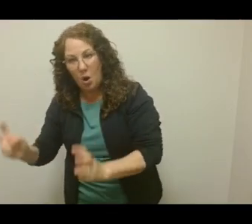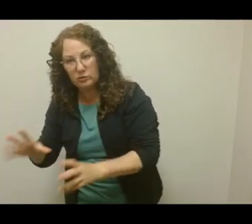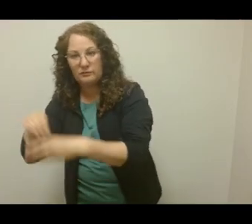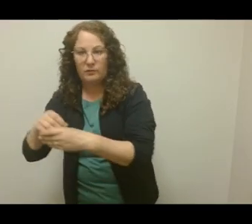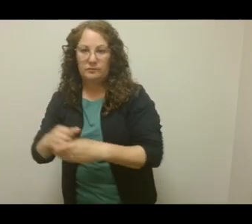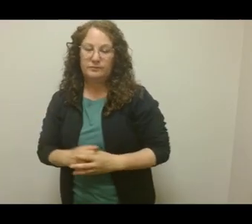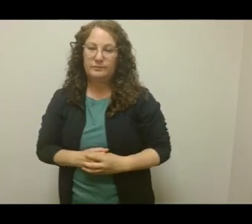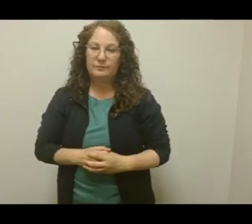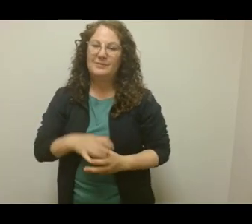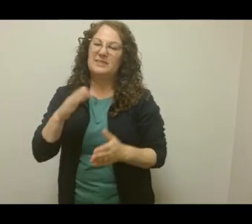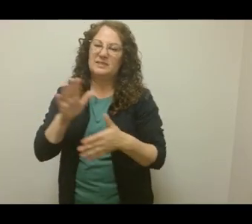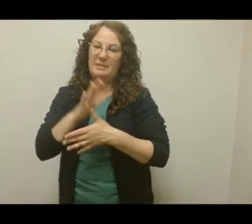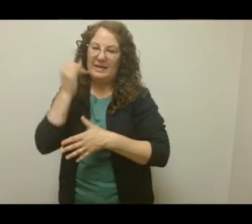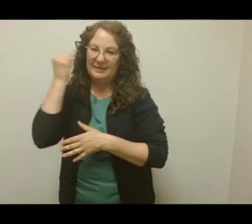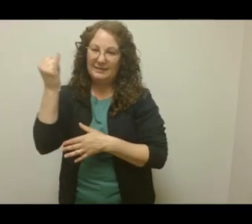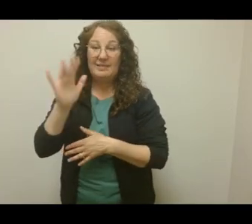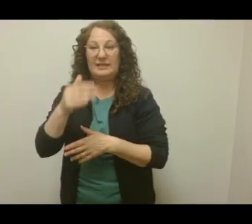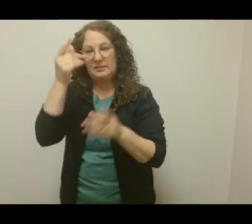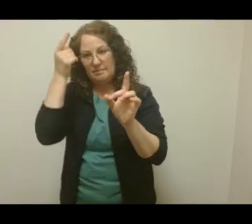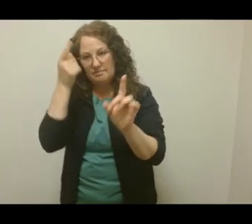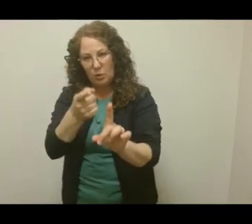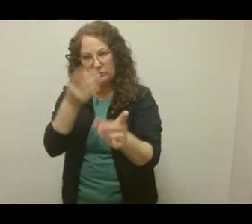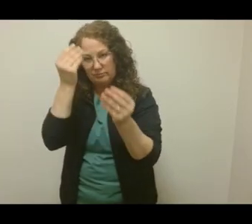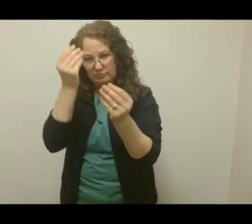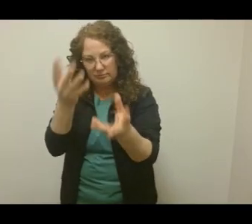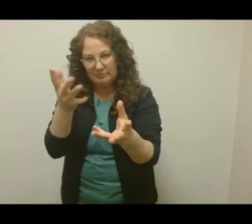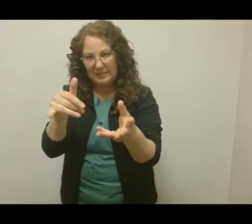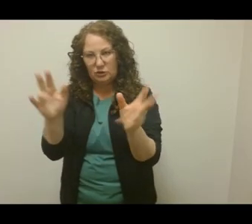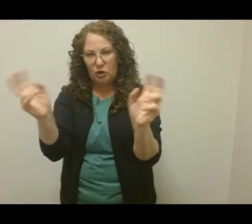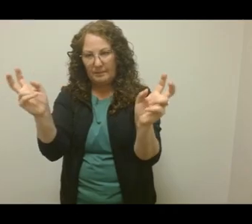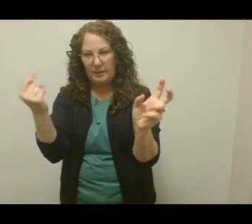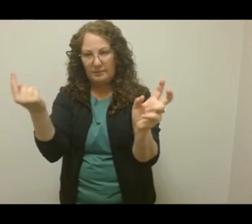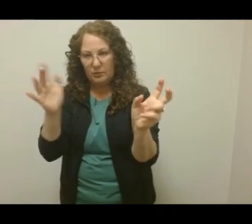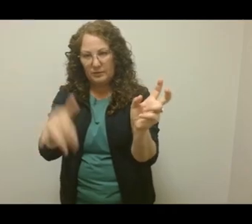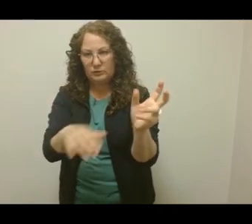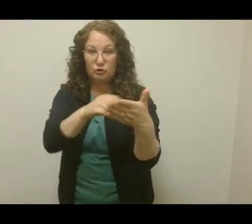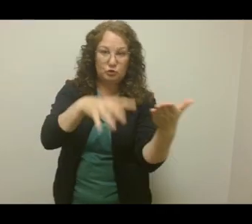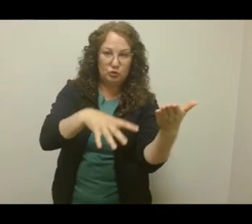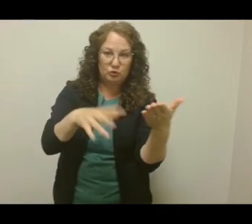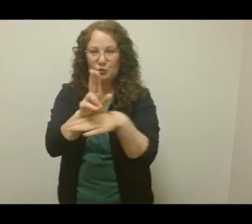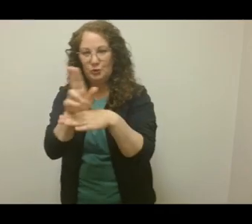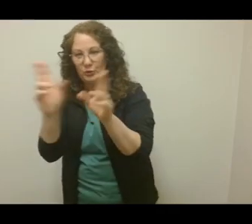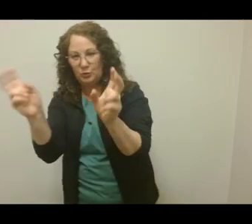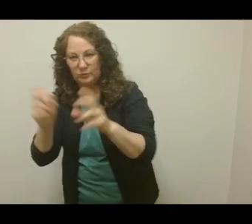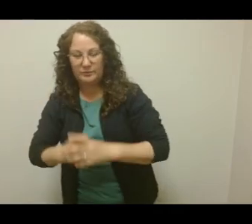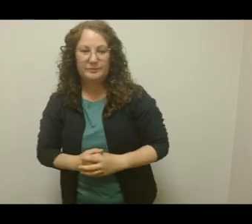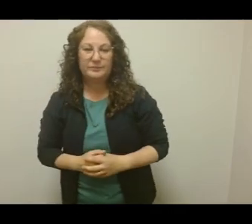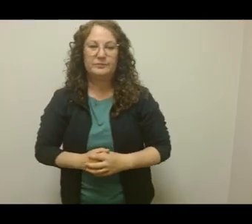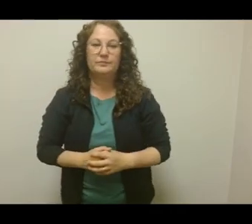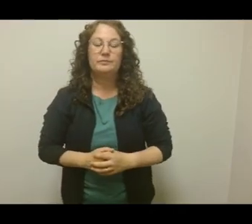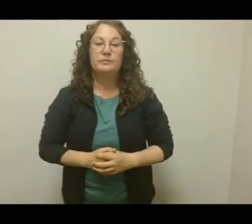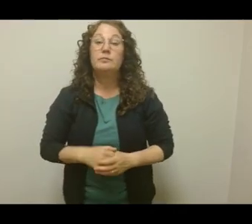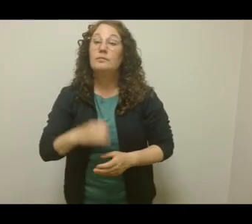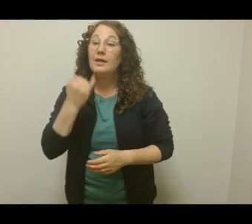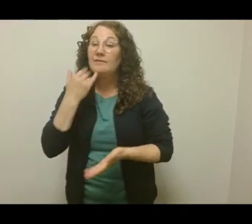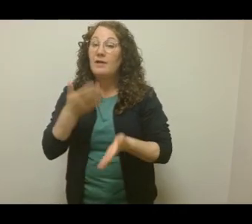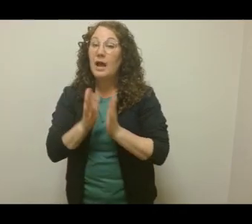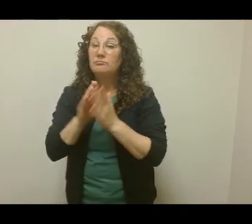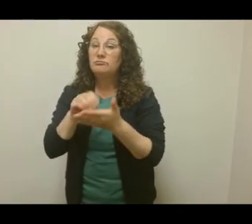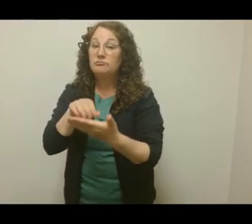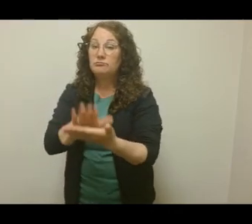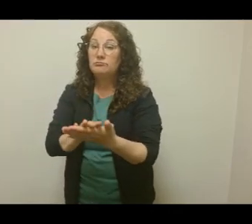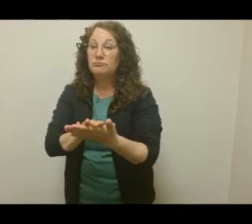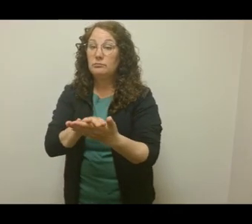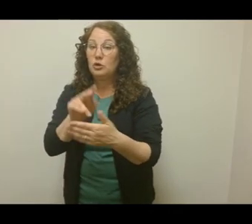the main idea. That's what he's saying about this overall topic about students and quotes. So if I asked you to write notes about